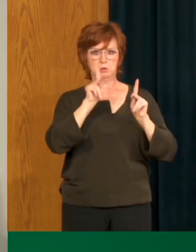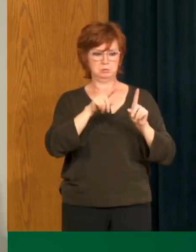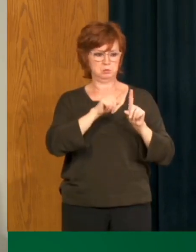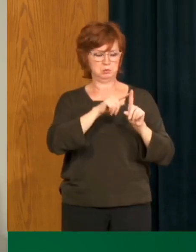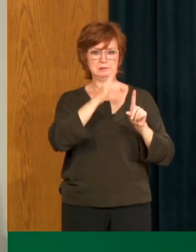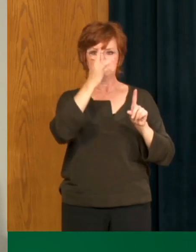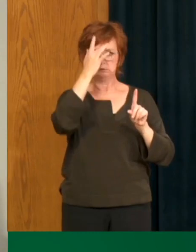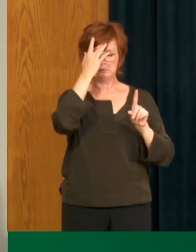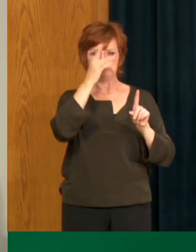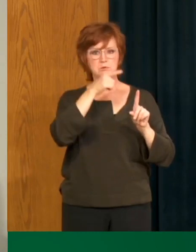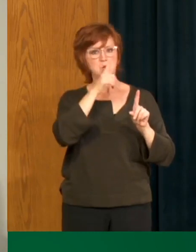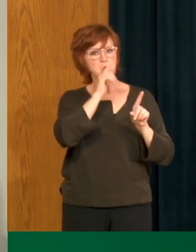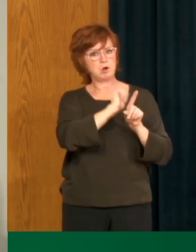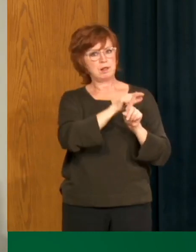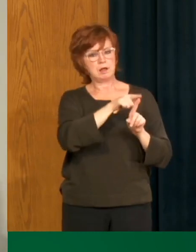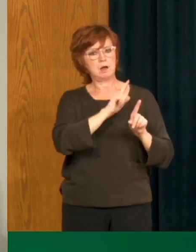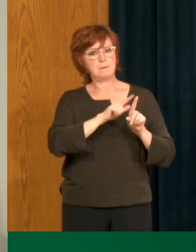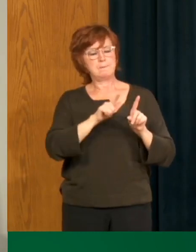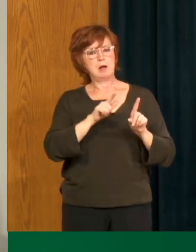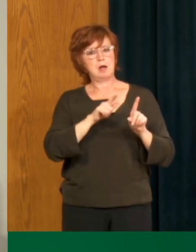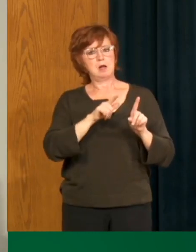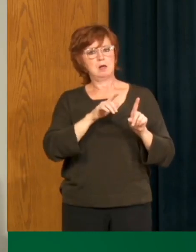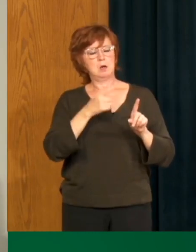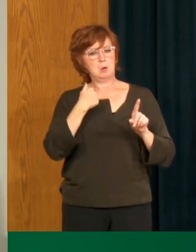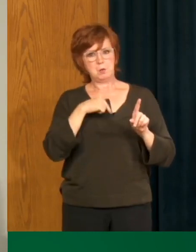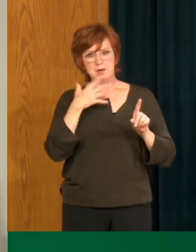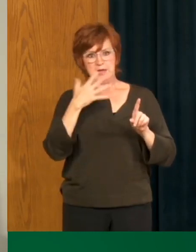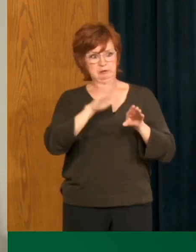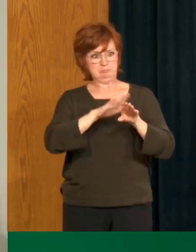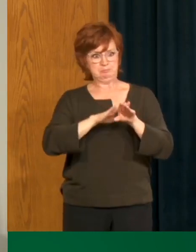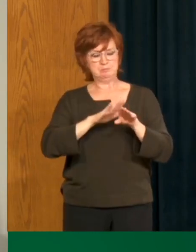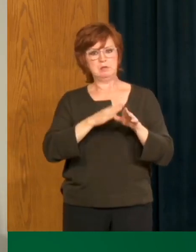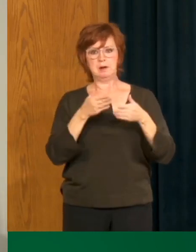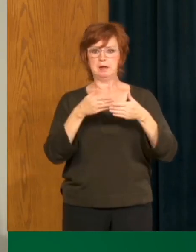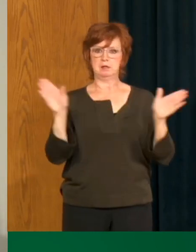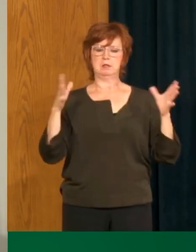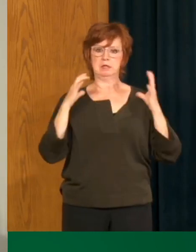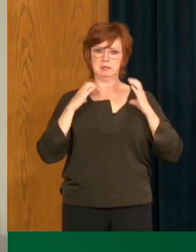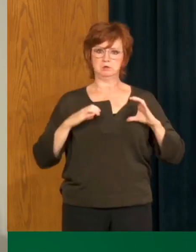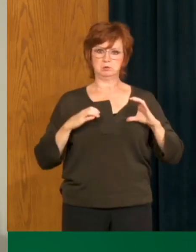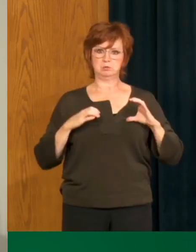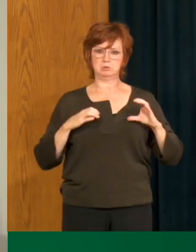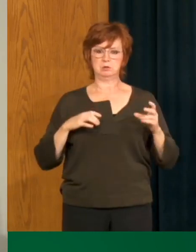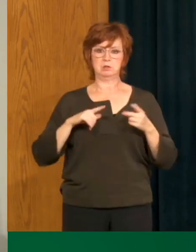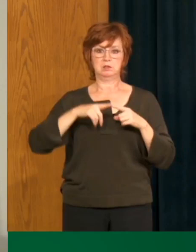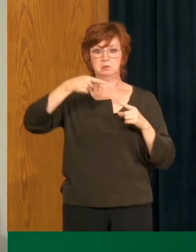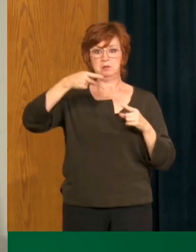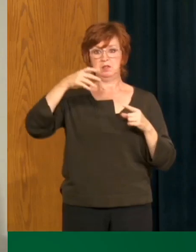that will continue to happen. Public Health will only post from its side a